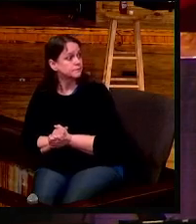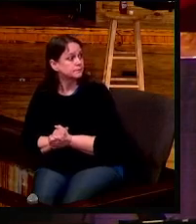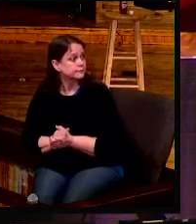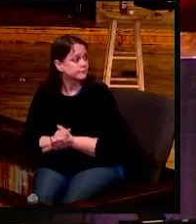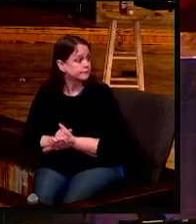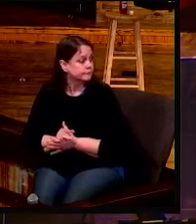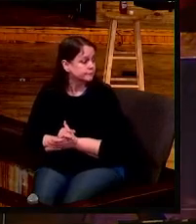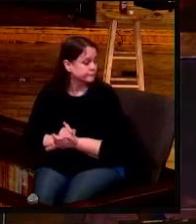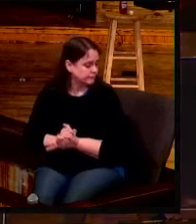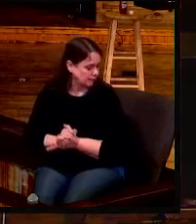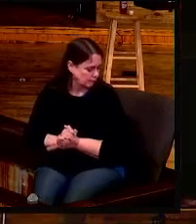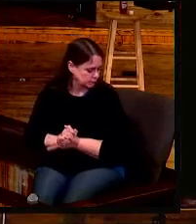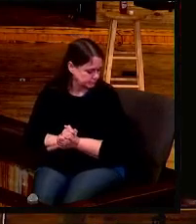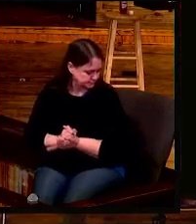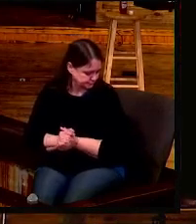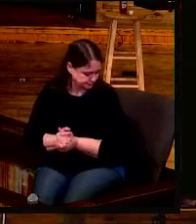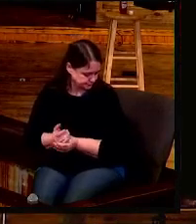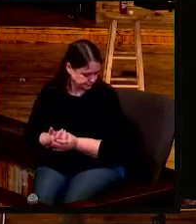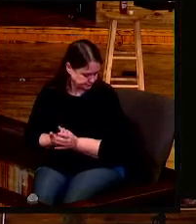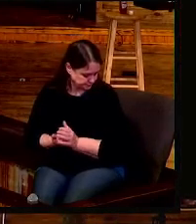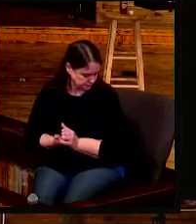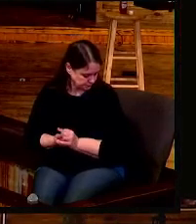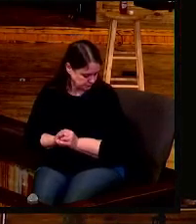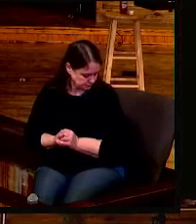come to him in thanksgiving.